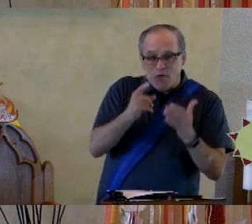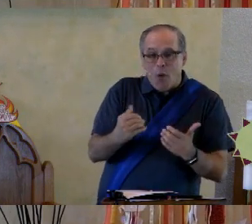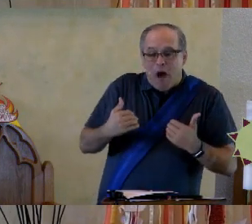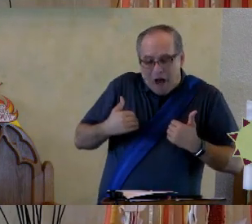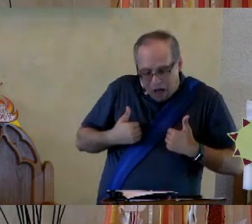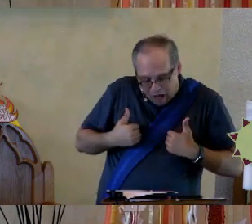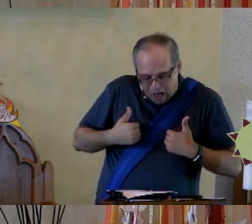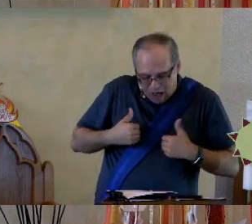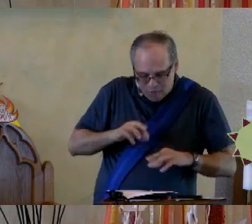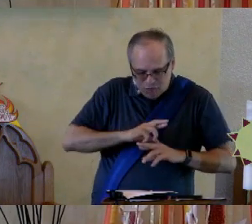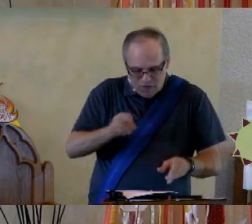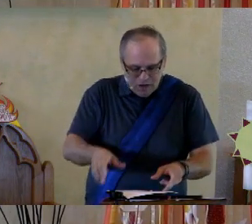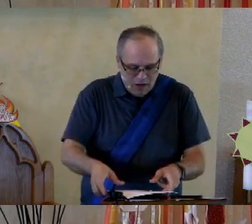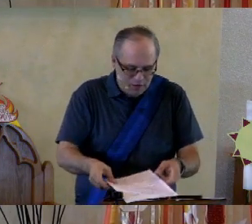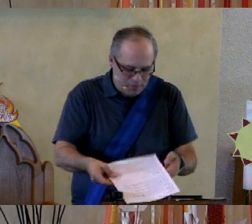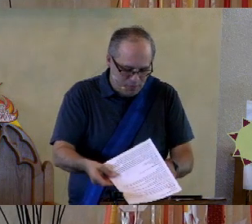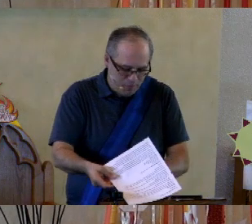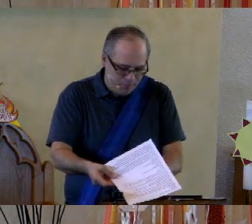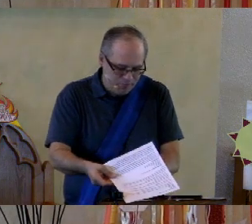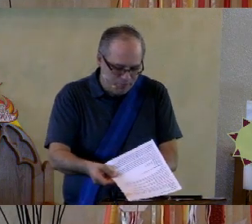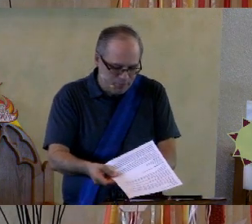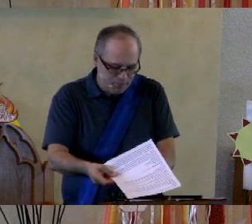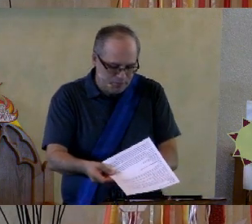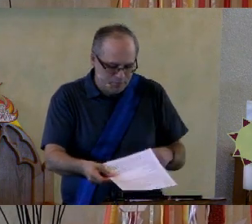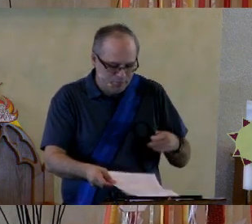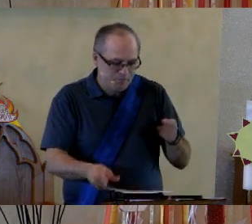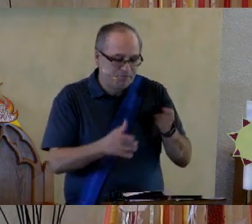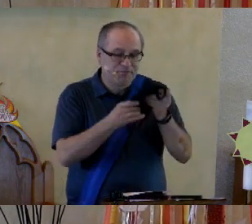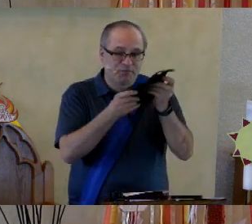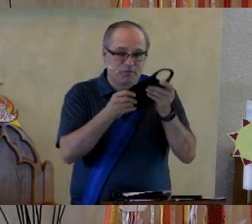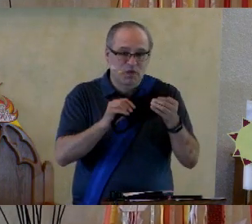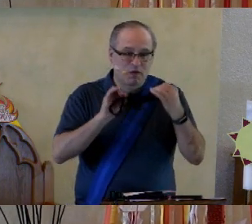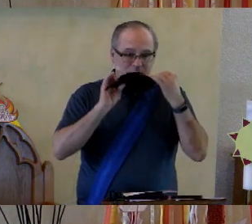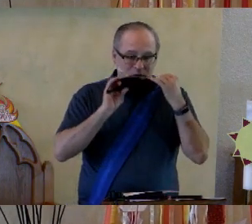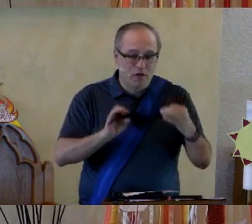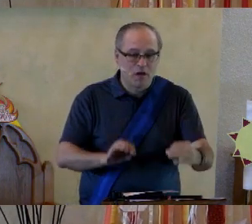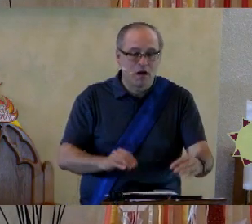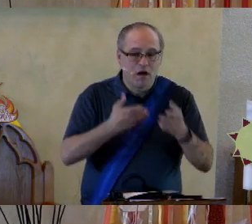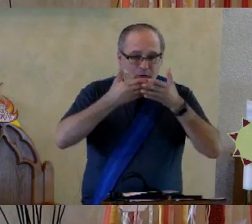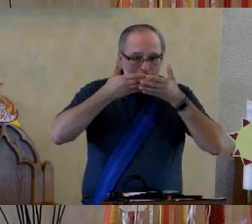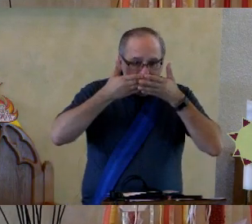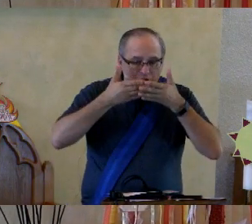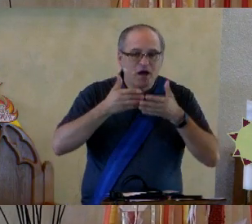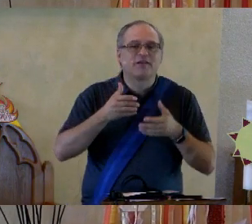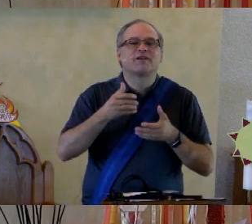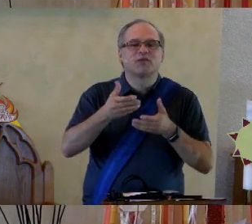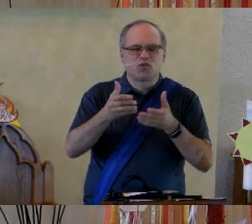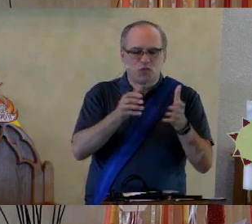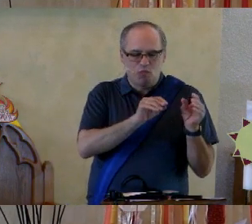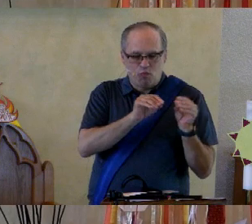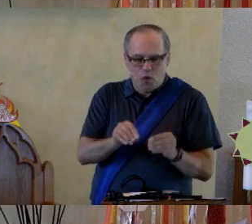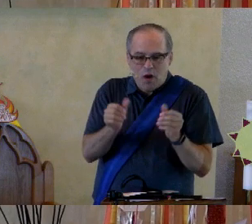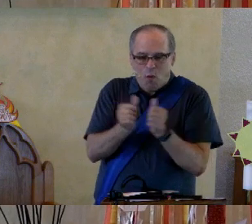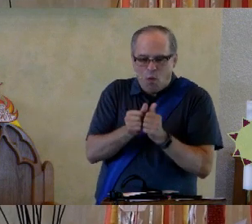close to your elements, because thinking about masks and blessing them and remembering why we wear